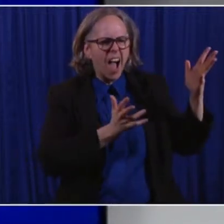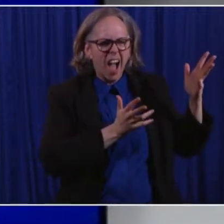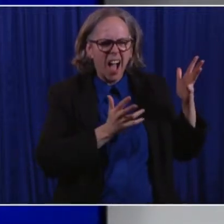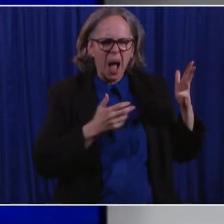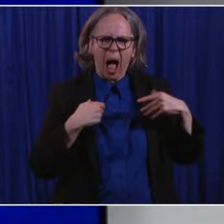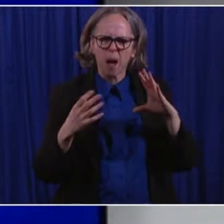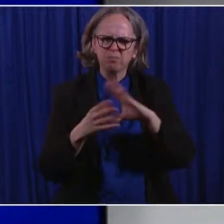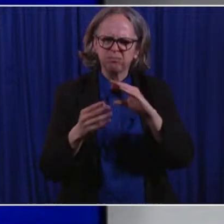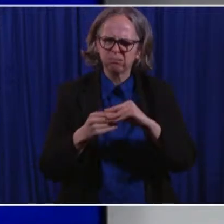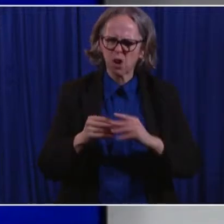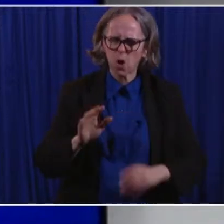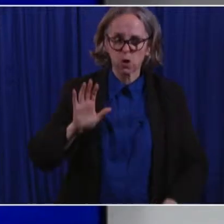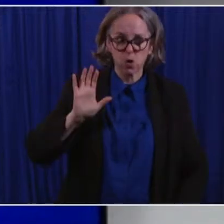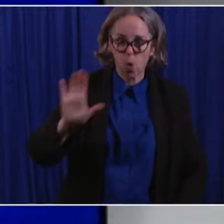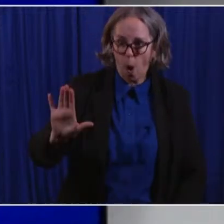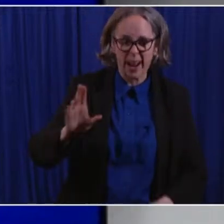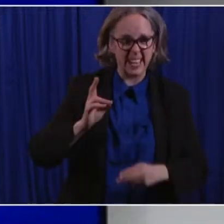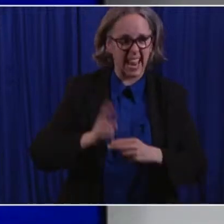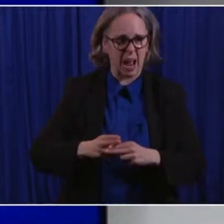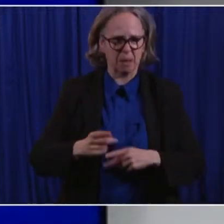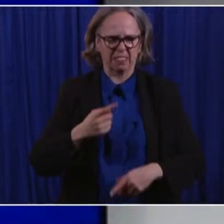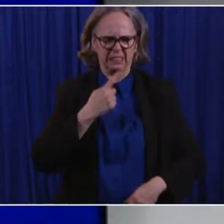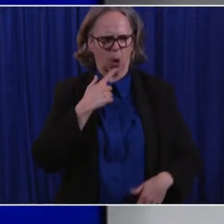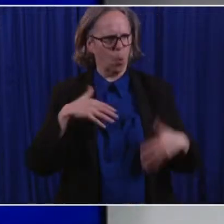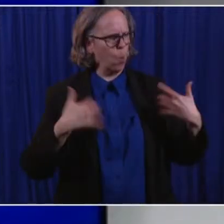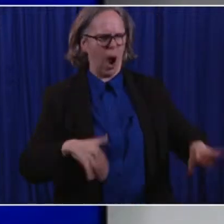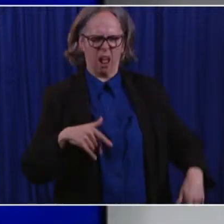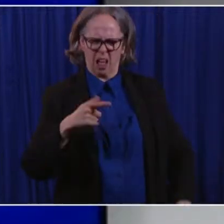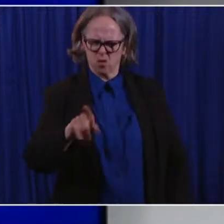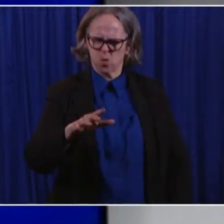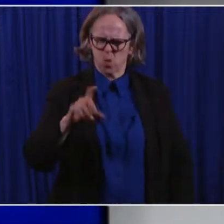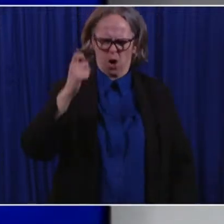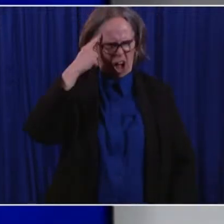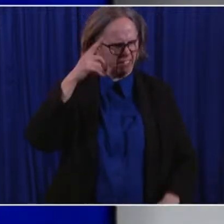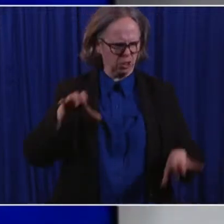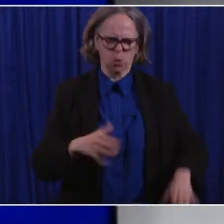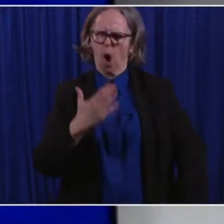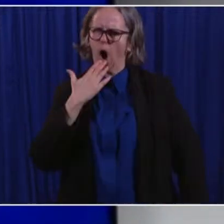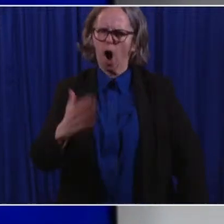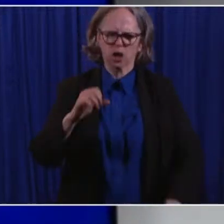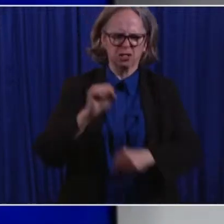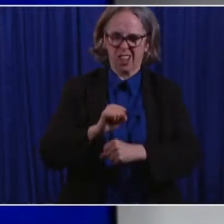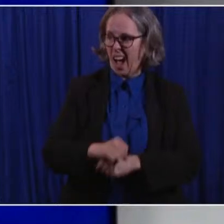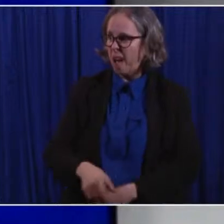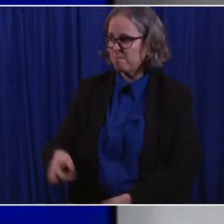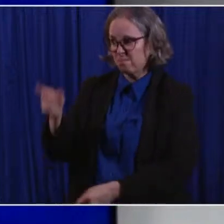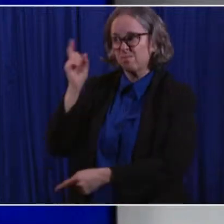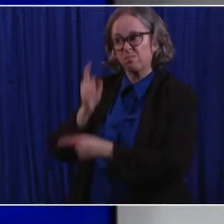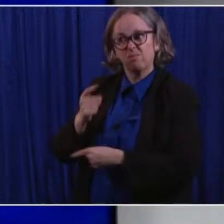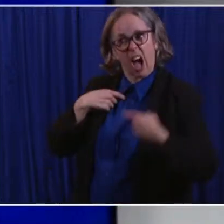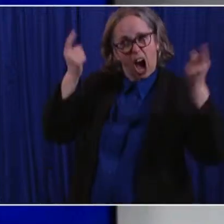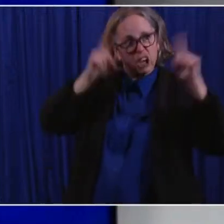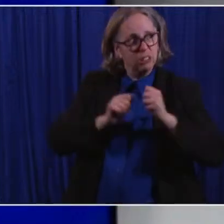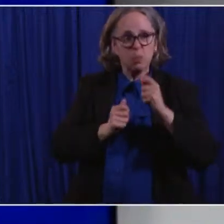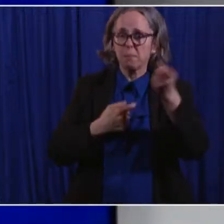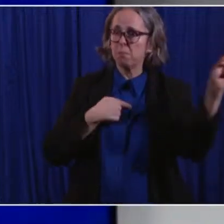is, from what it looks like, he's doing an excellent job. And I said, you're right, he is doing an excellent job. So again, thank you for your leadership. You